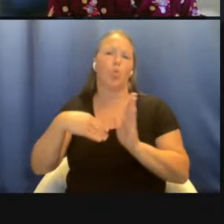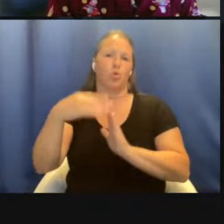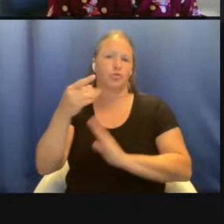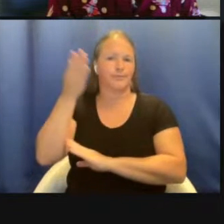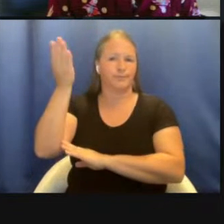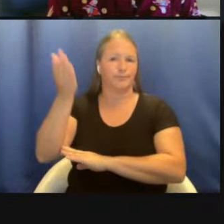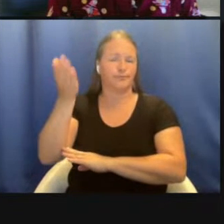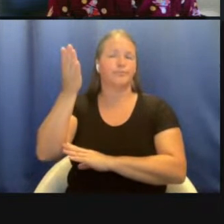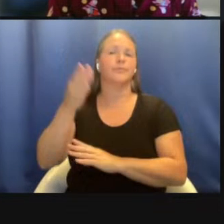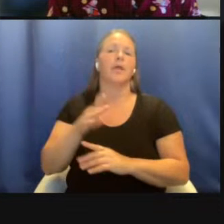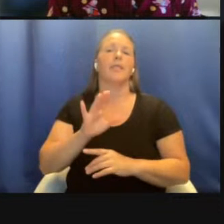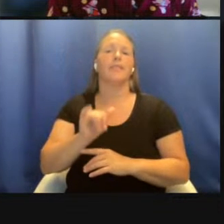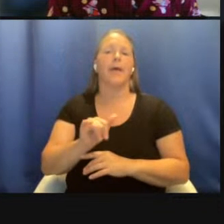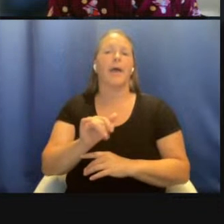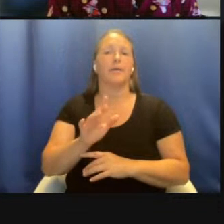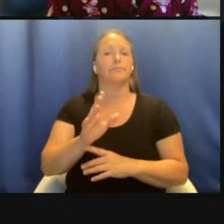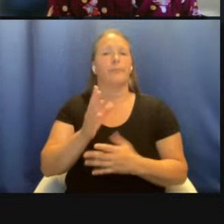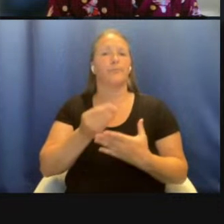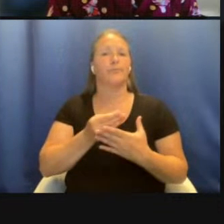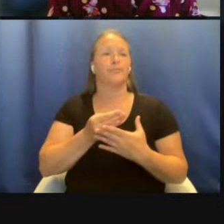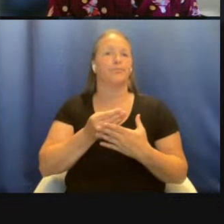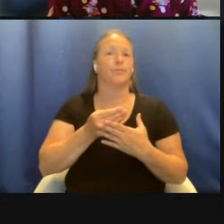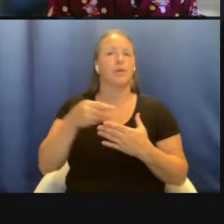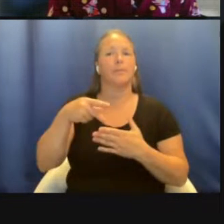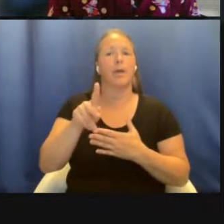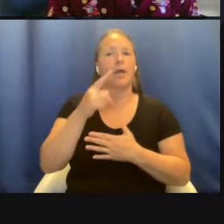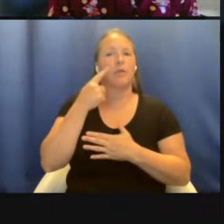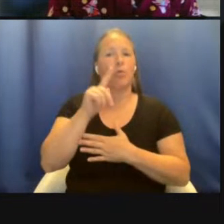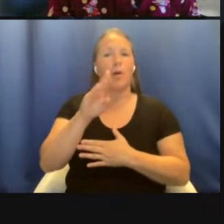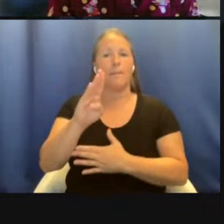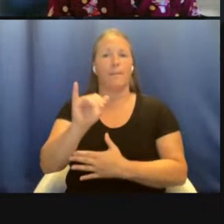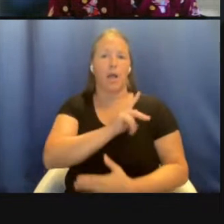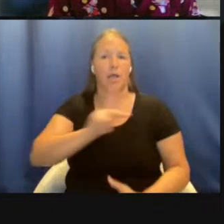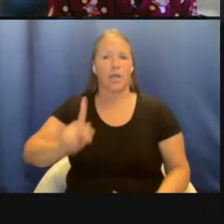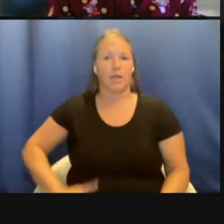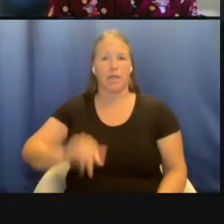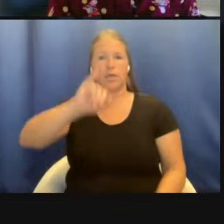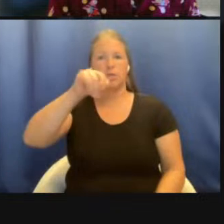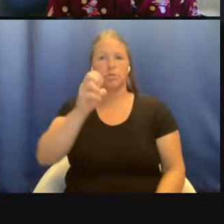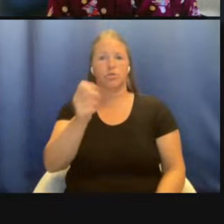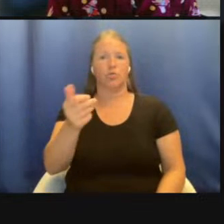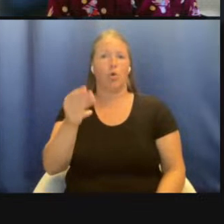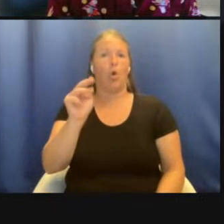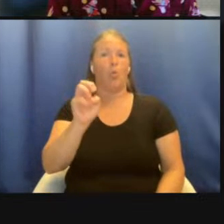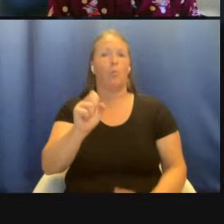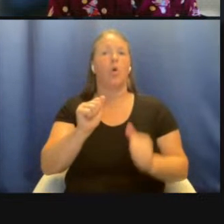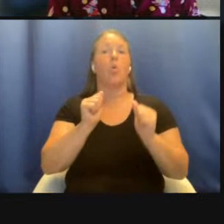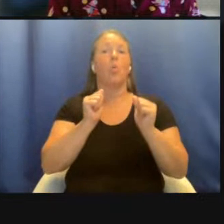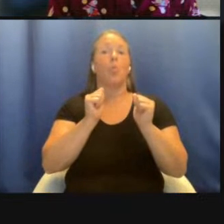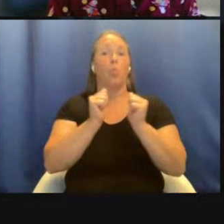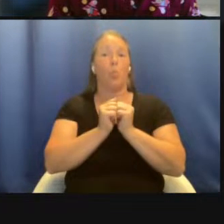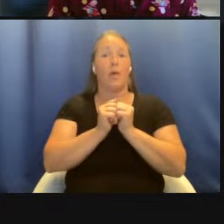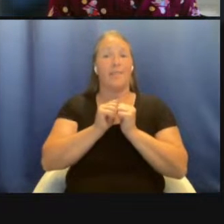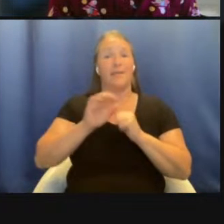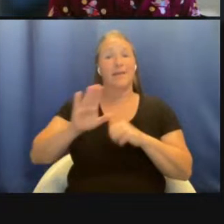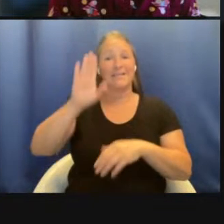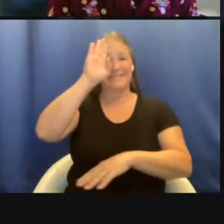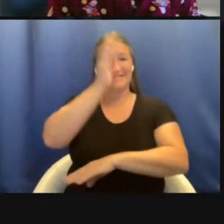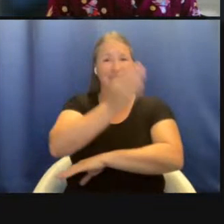Jerome, of his ex-wife, with his son, Jerome Napoleon Bonaparte, grasping